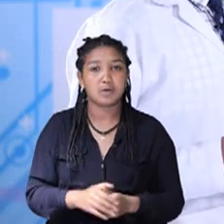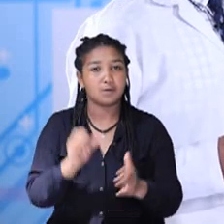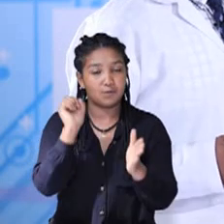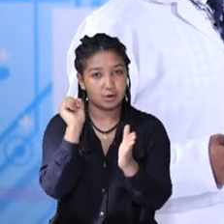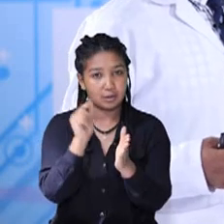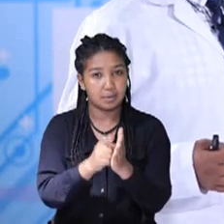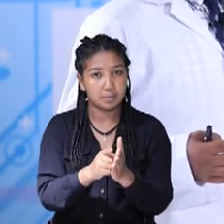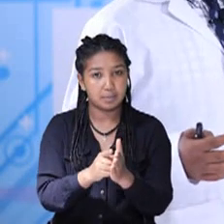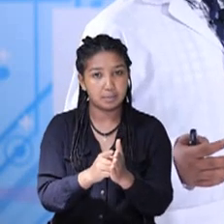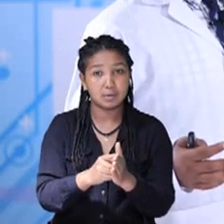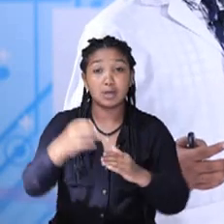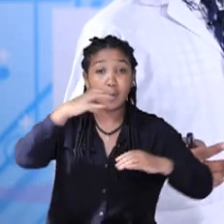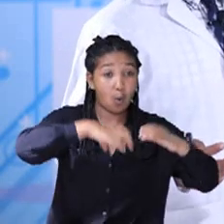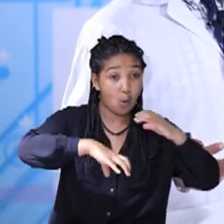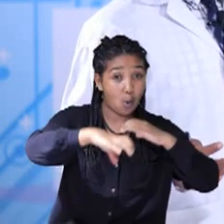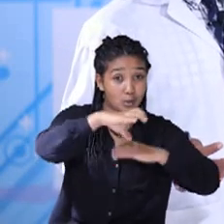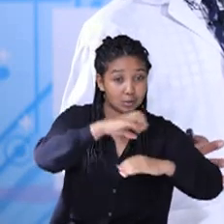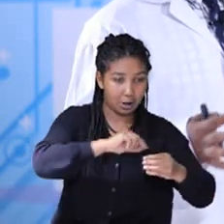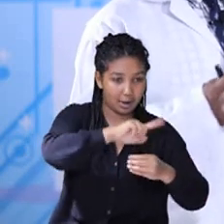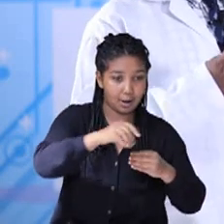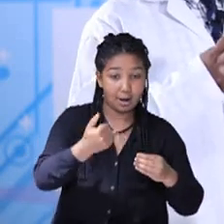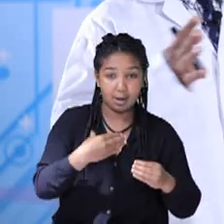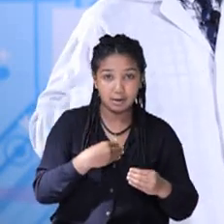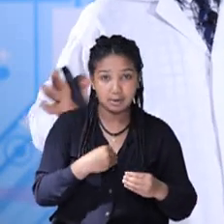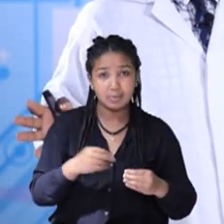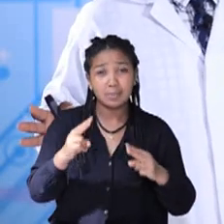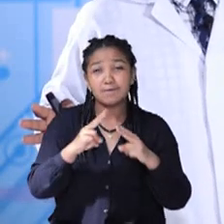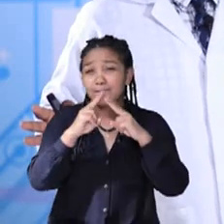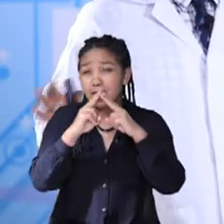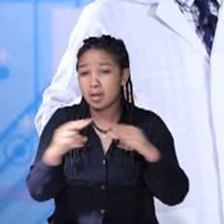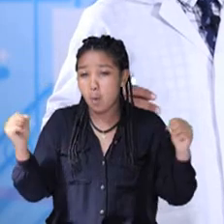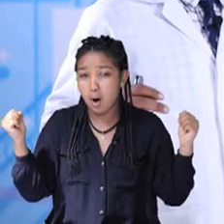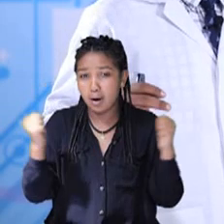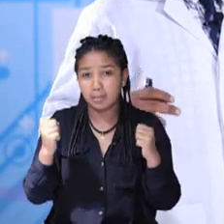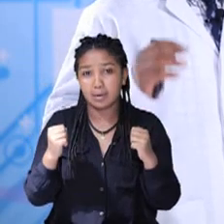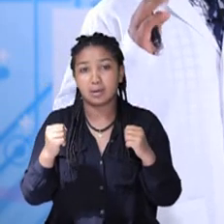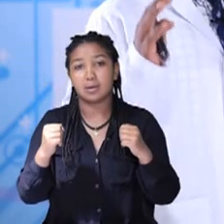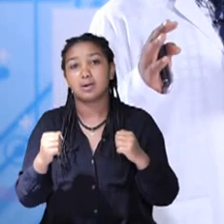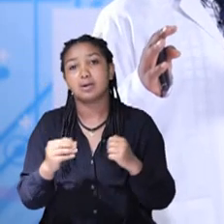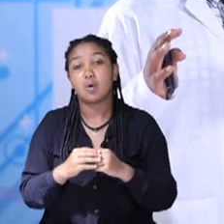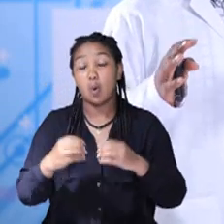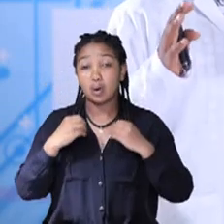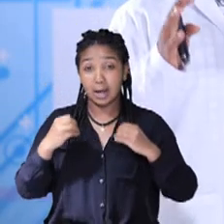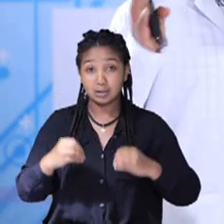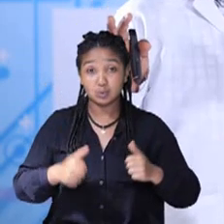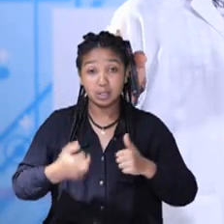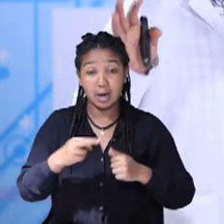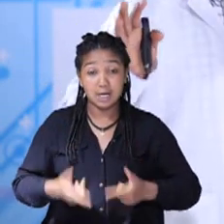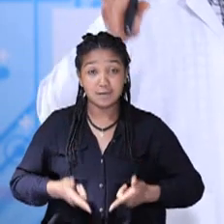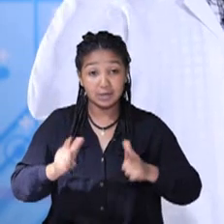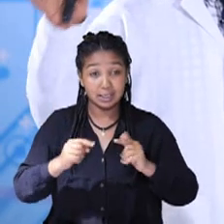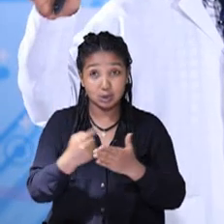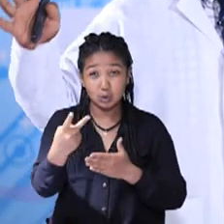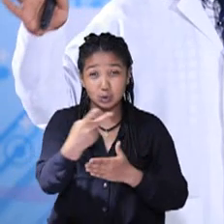For example, the cold areas and the very warmer areas. Organisms which are living